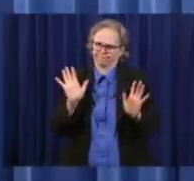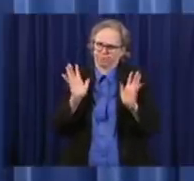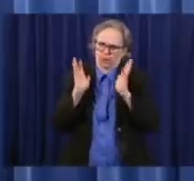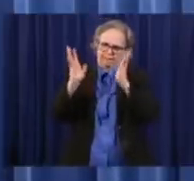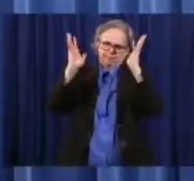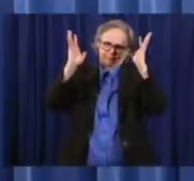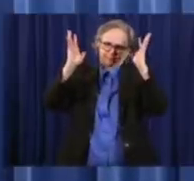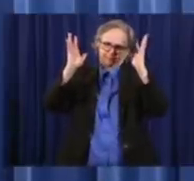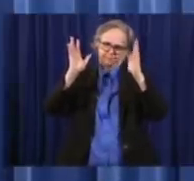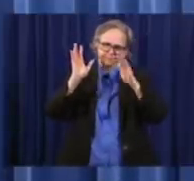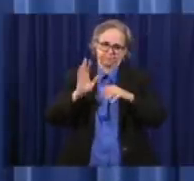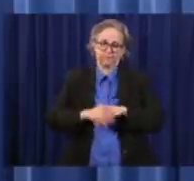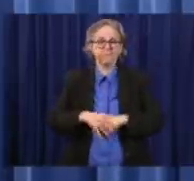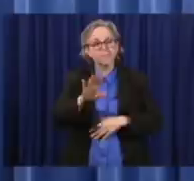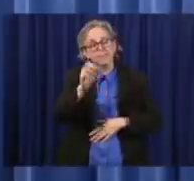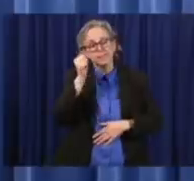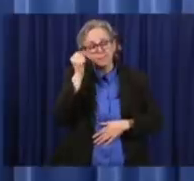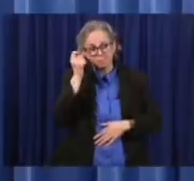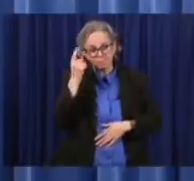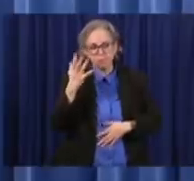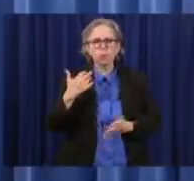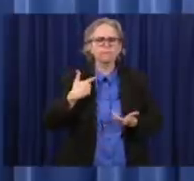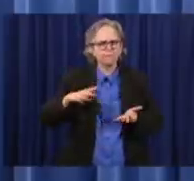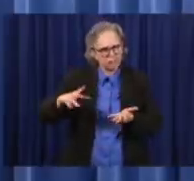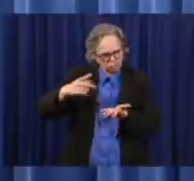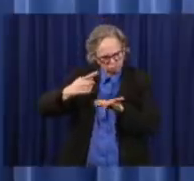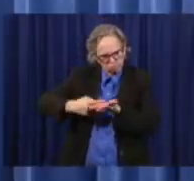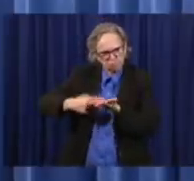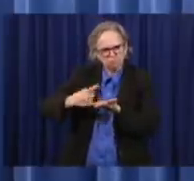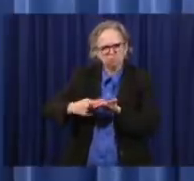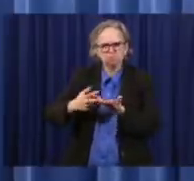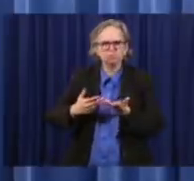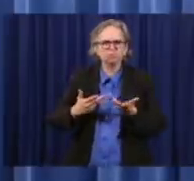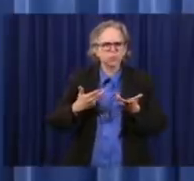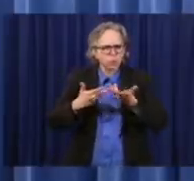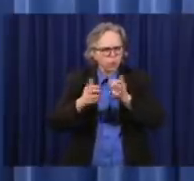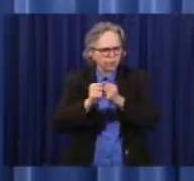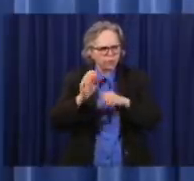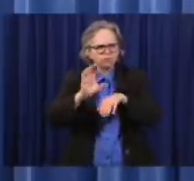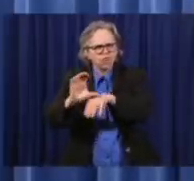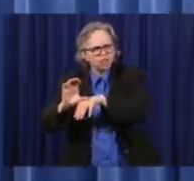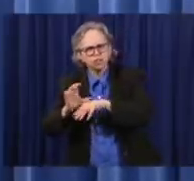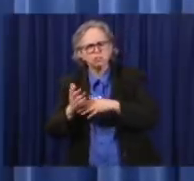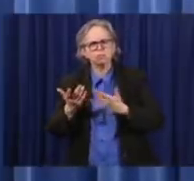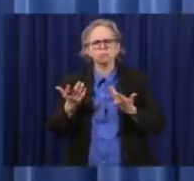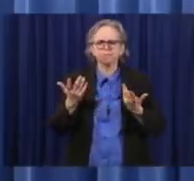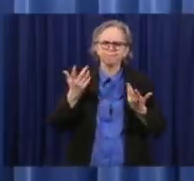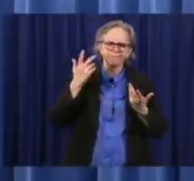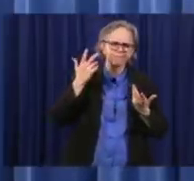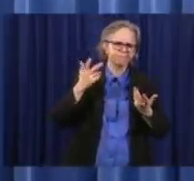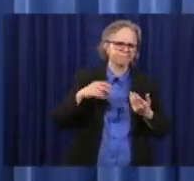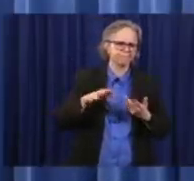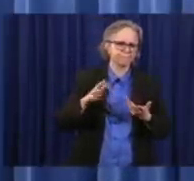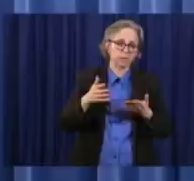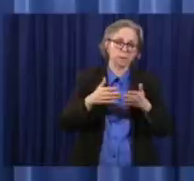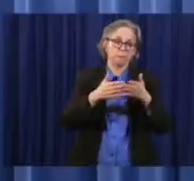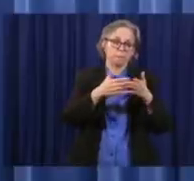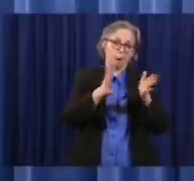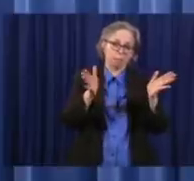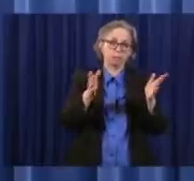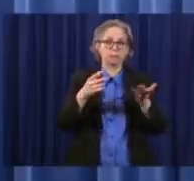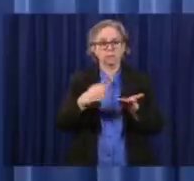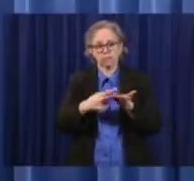We've also had a discussion, a very public discussion, about, and I've had private discussions as well,